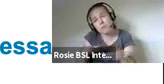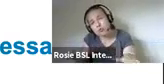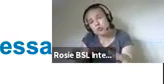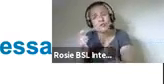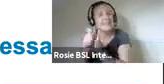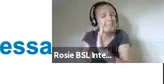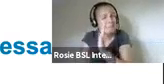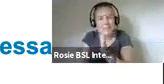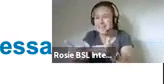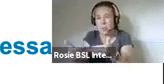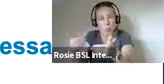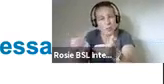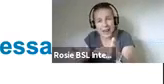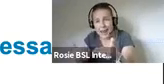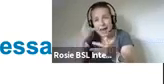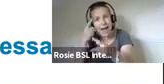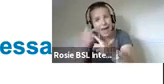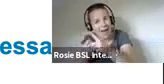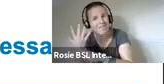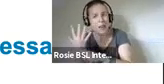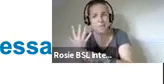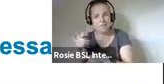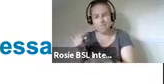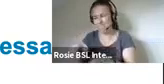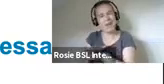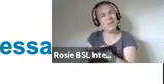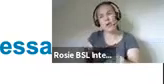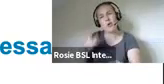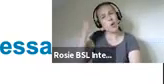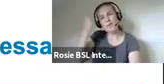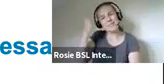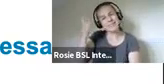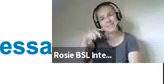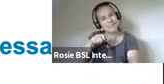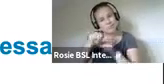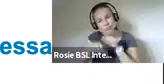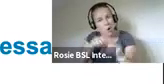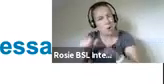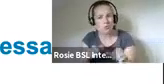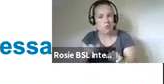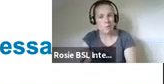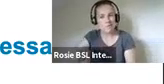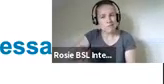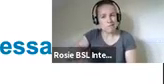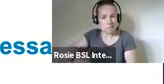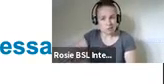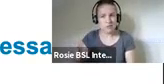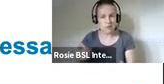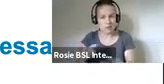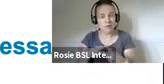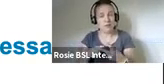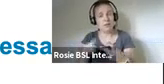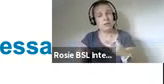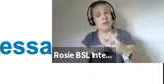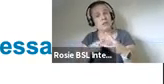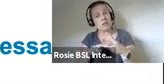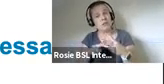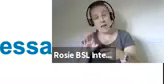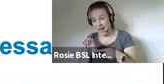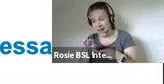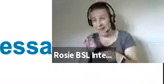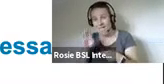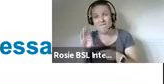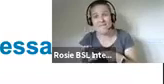considered from the outset when they're developing programs. And investment levels are nowhere near ensuring that we